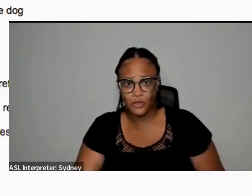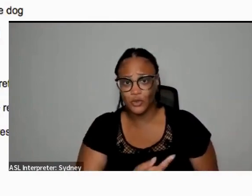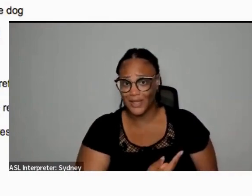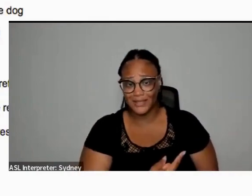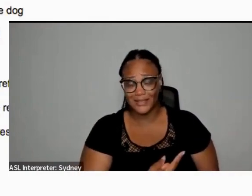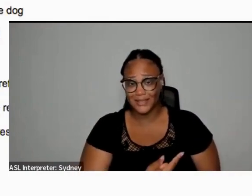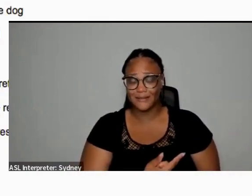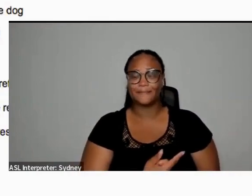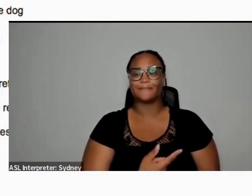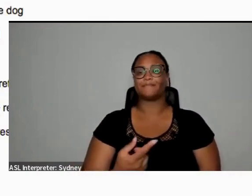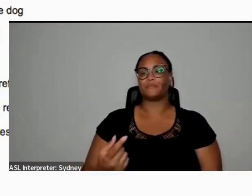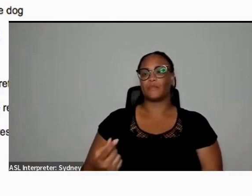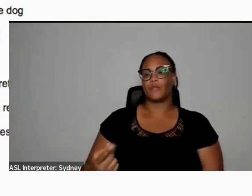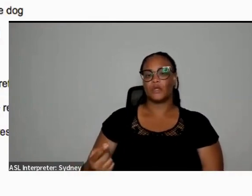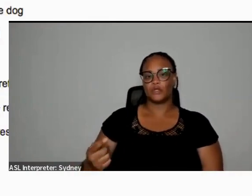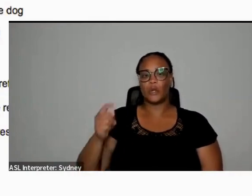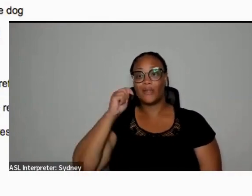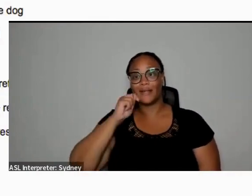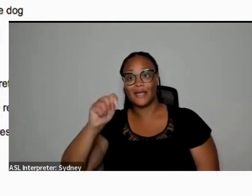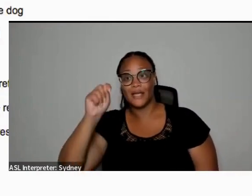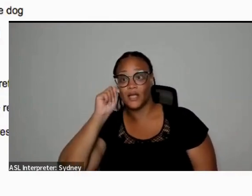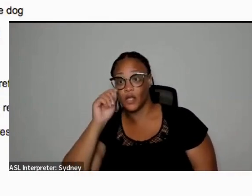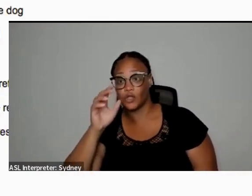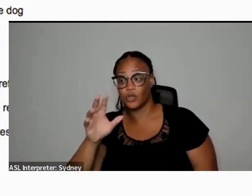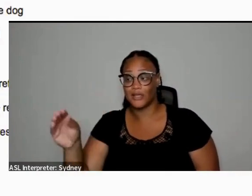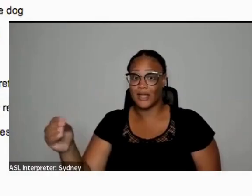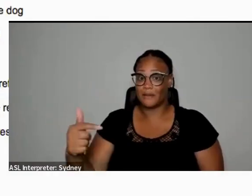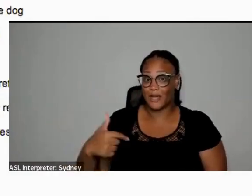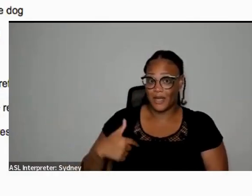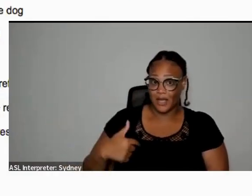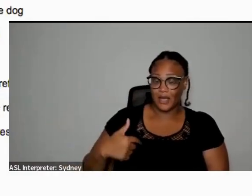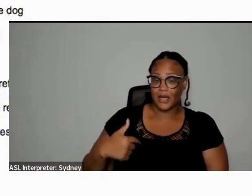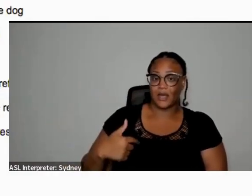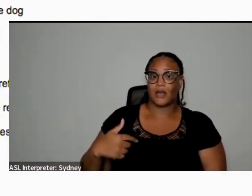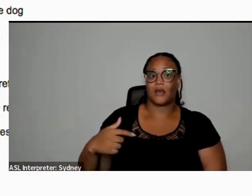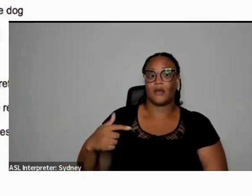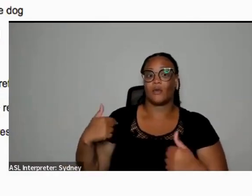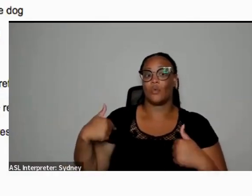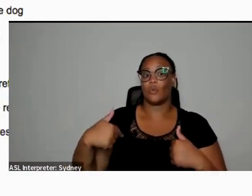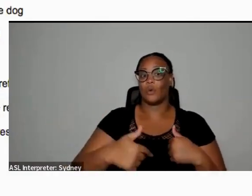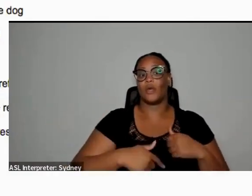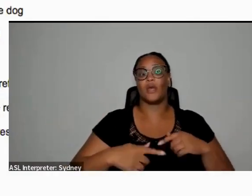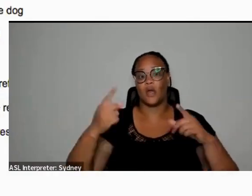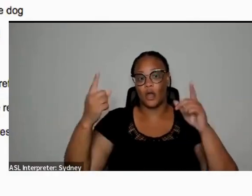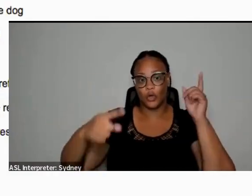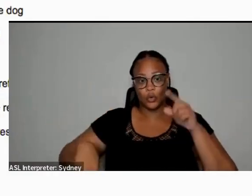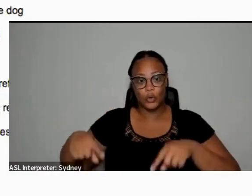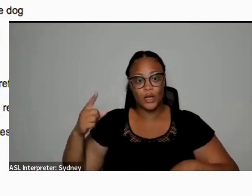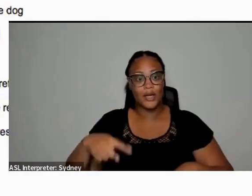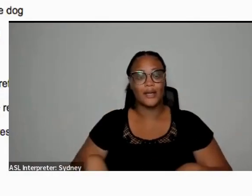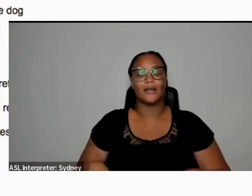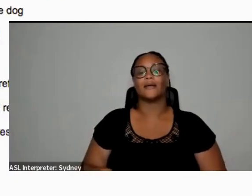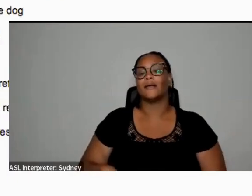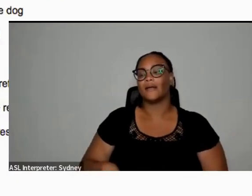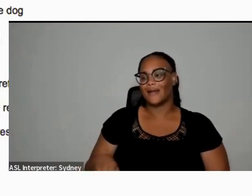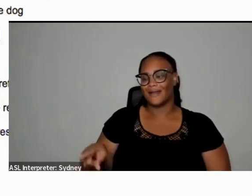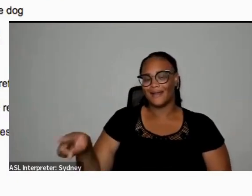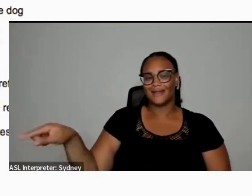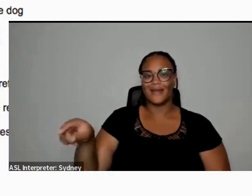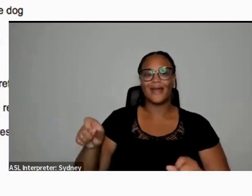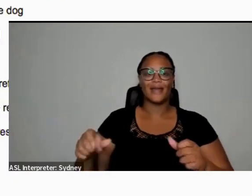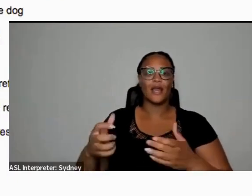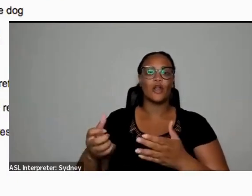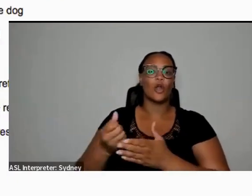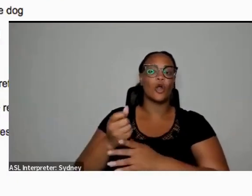agreed upon what they would like to do is they could earn a minute of extra special